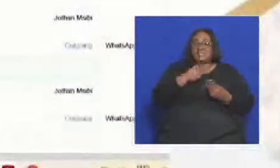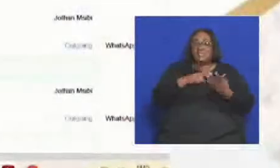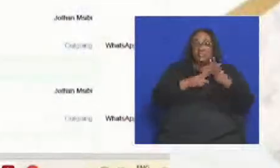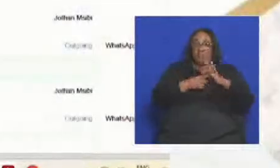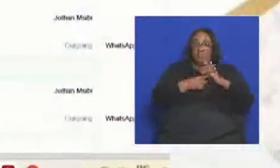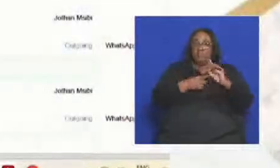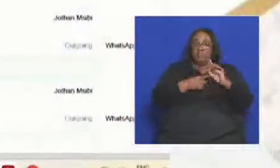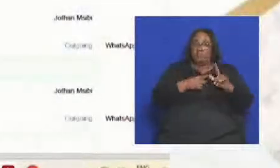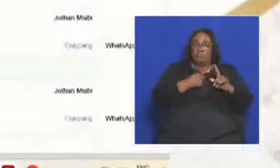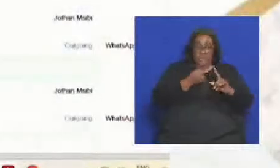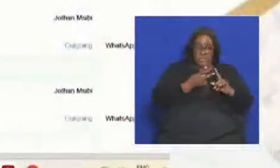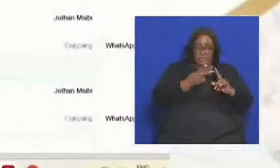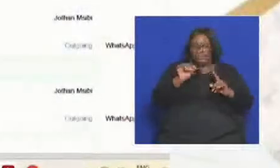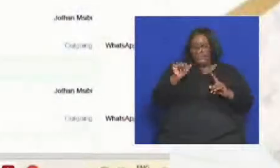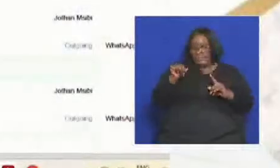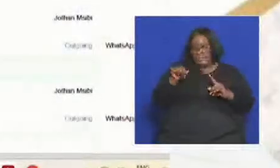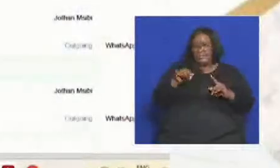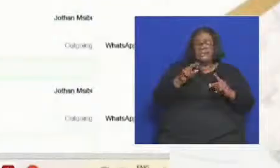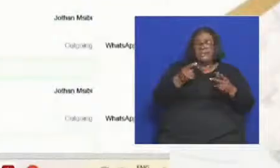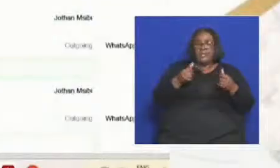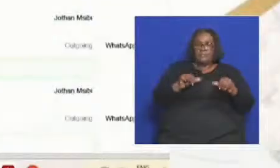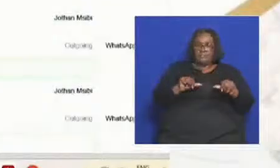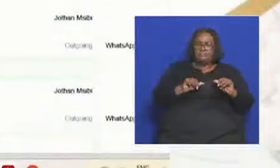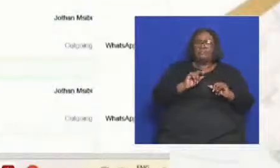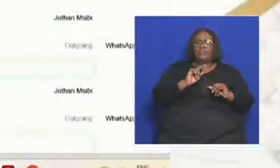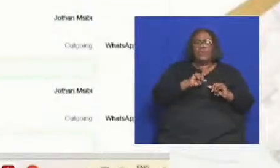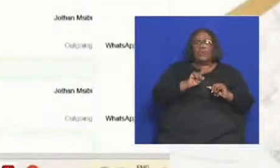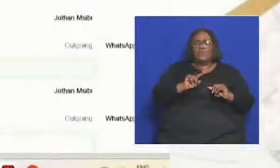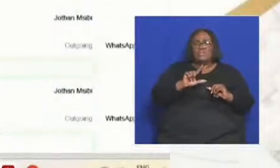over leaflet 117, chat 2,